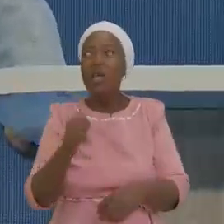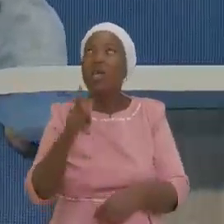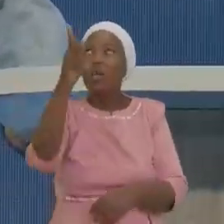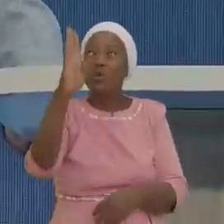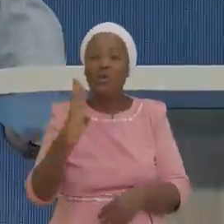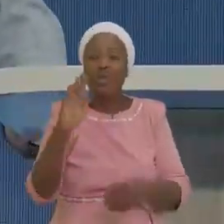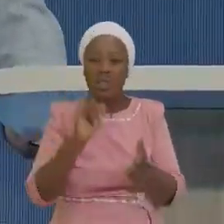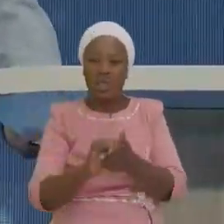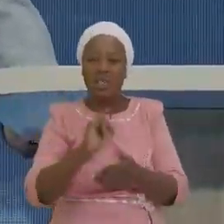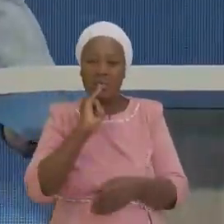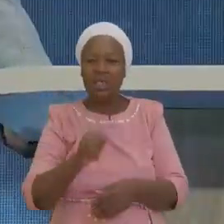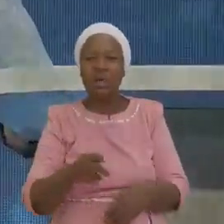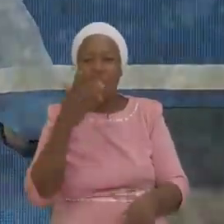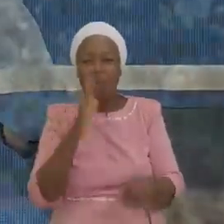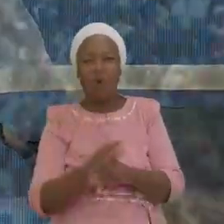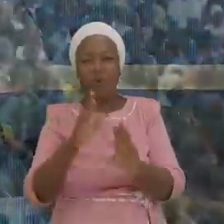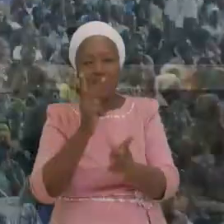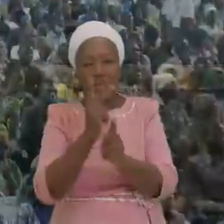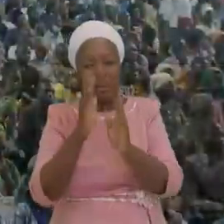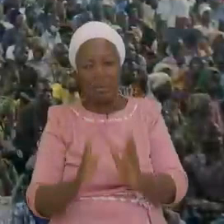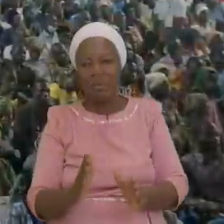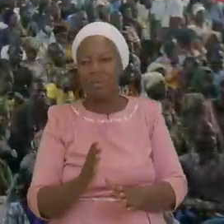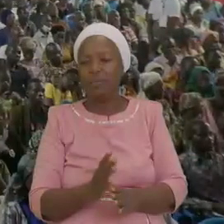the promise keeper.